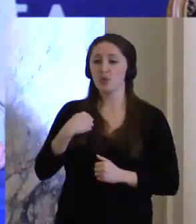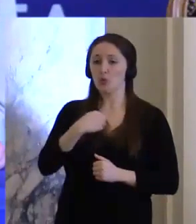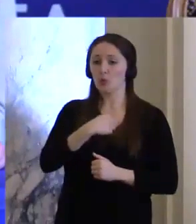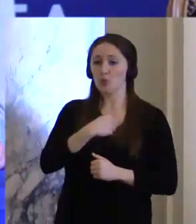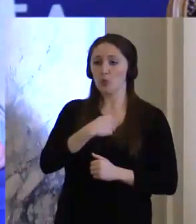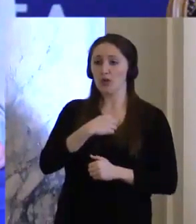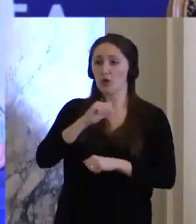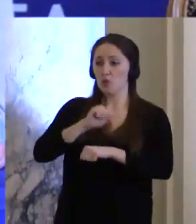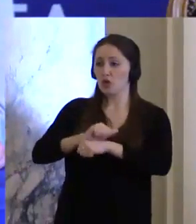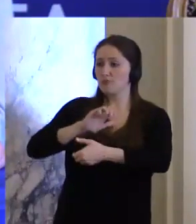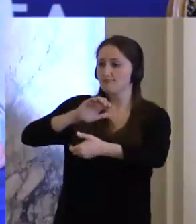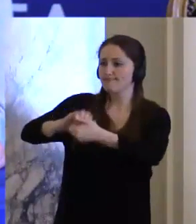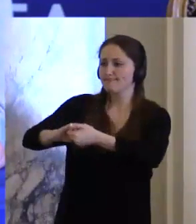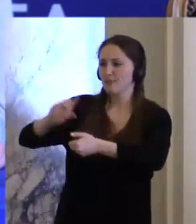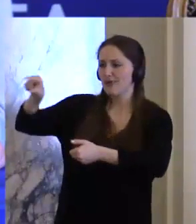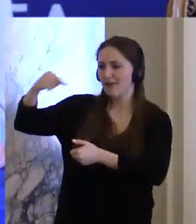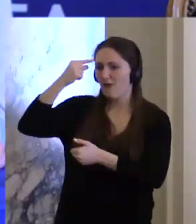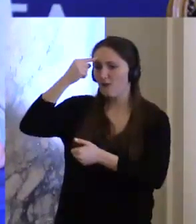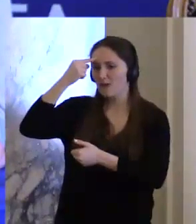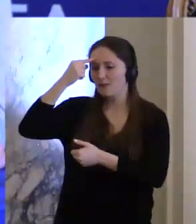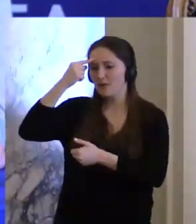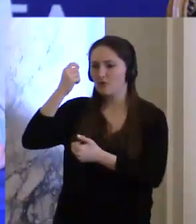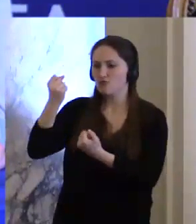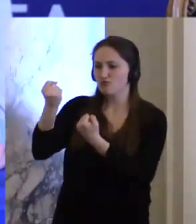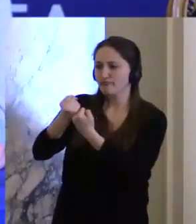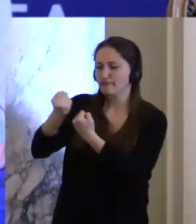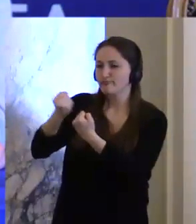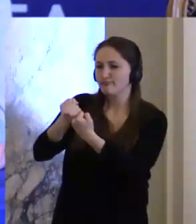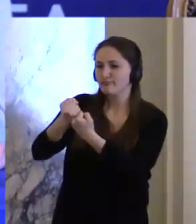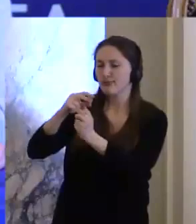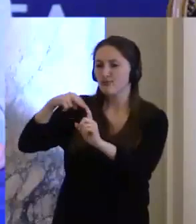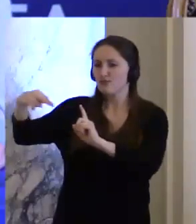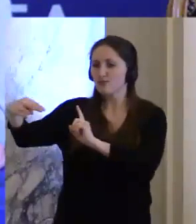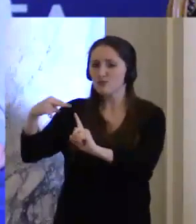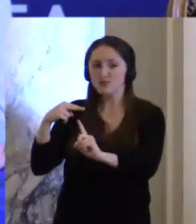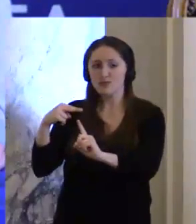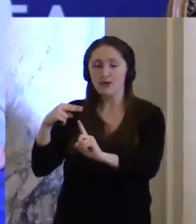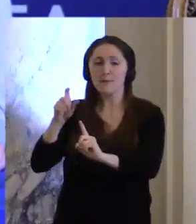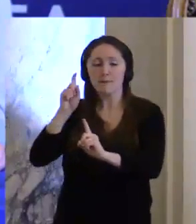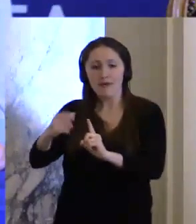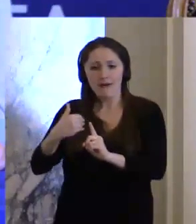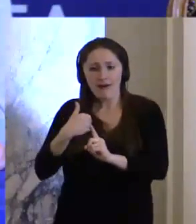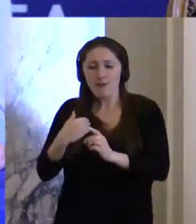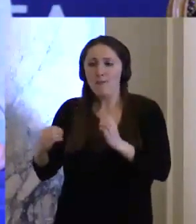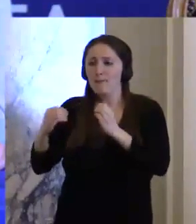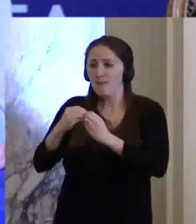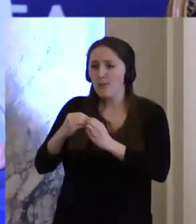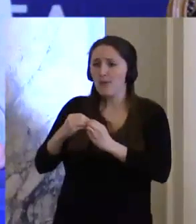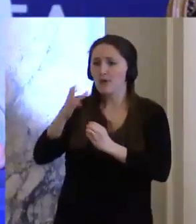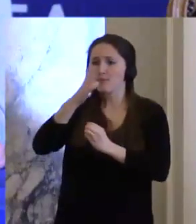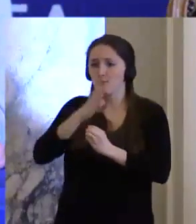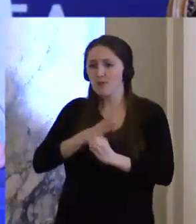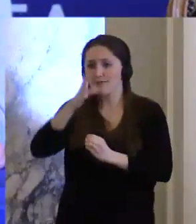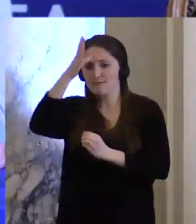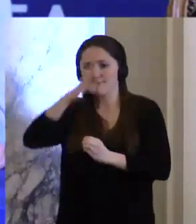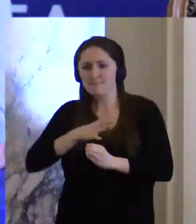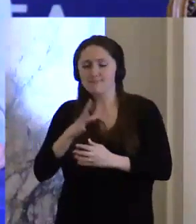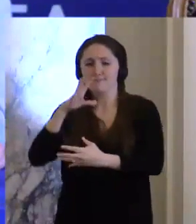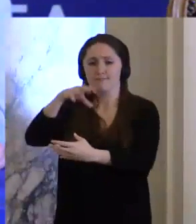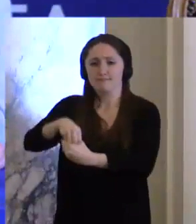with governments to promote the view that there must be greater gender inclusion and there must